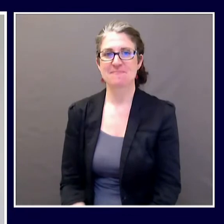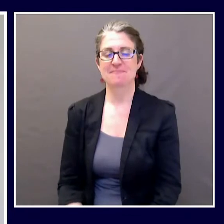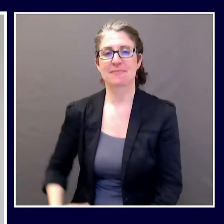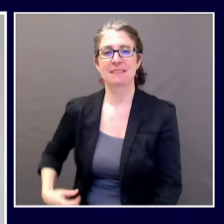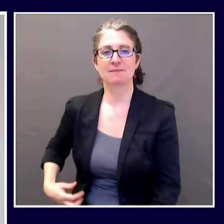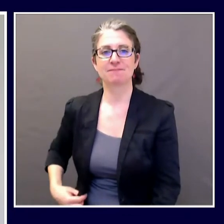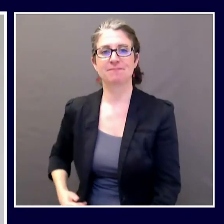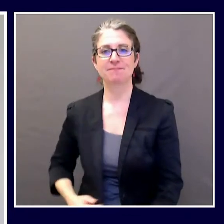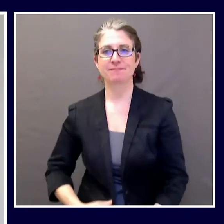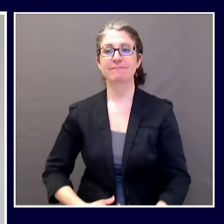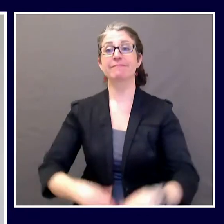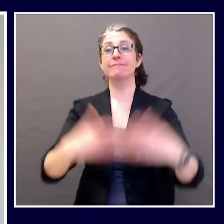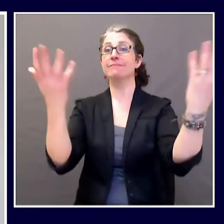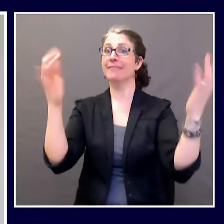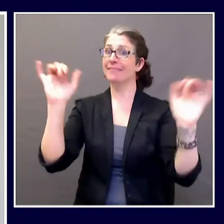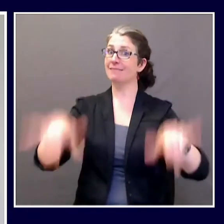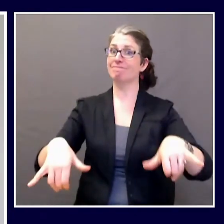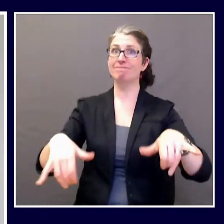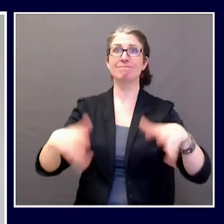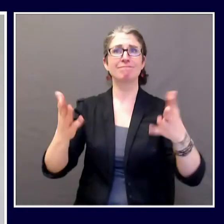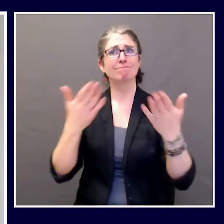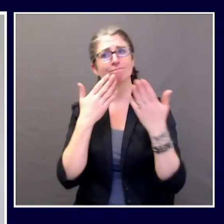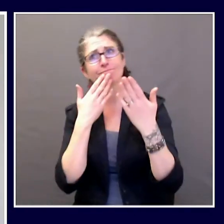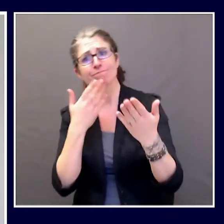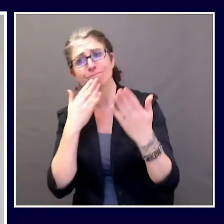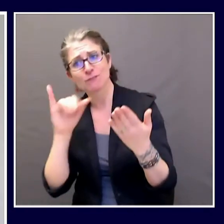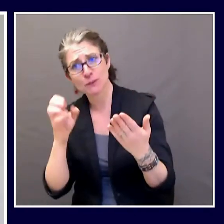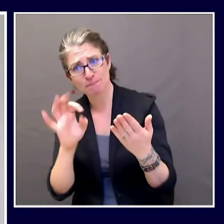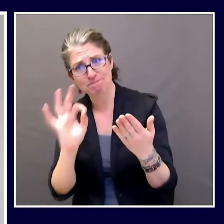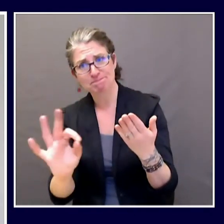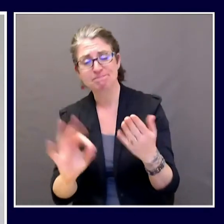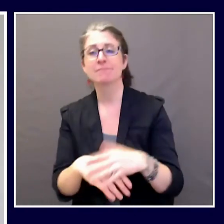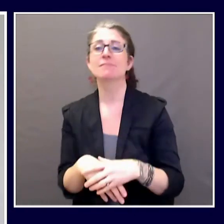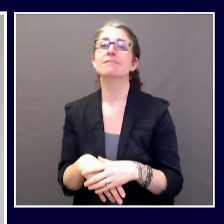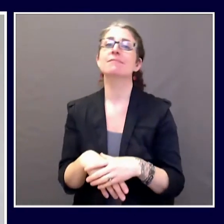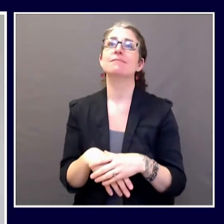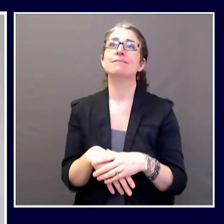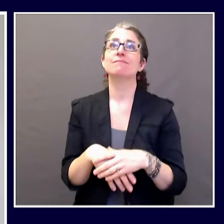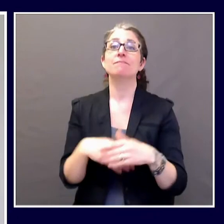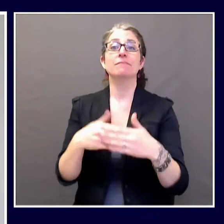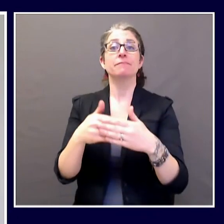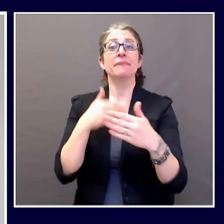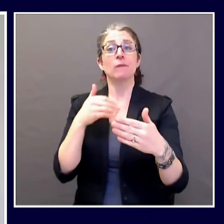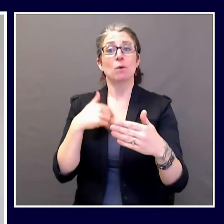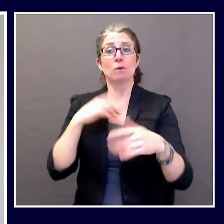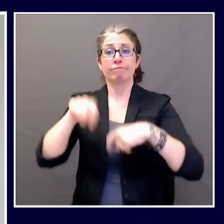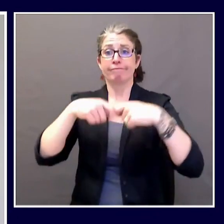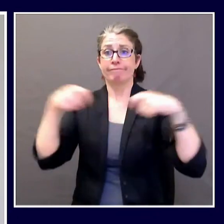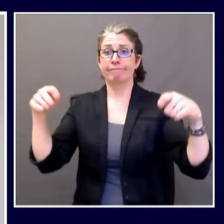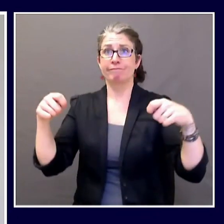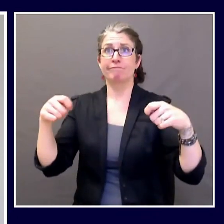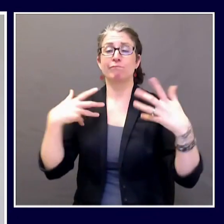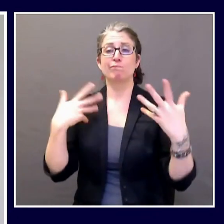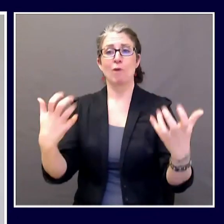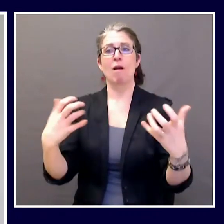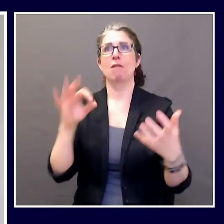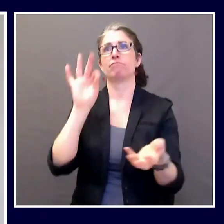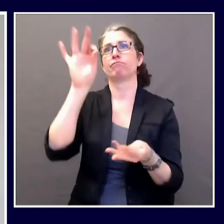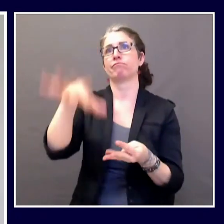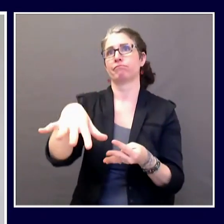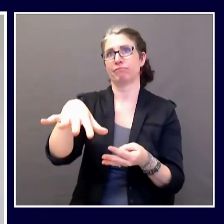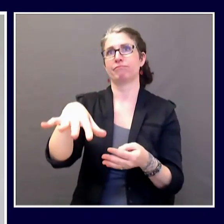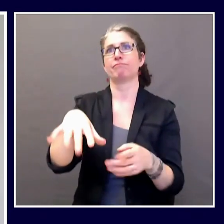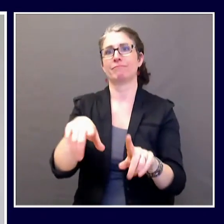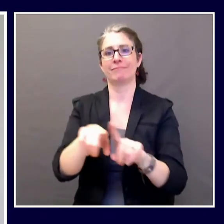With that, and thanks, Joe. I just want to close the afternoon on the note where we started earlier, which